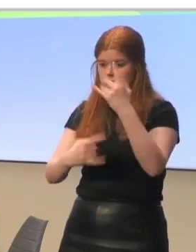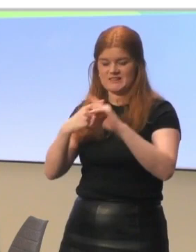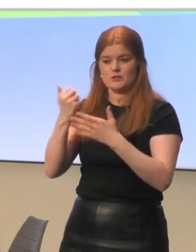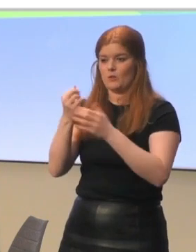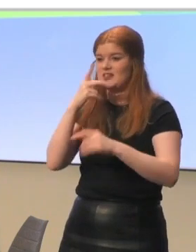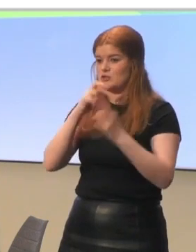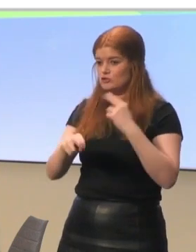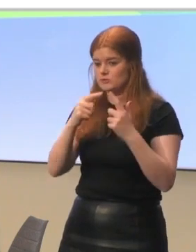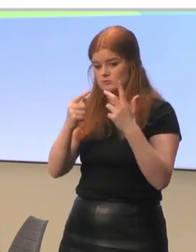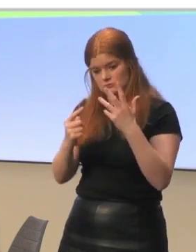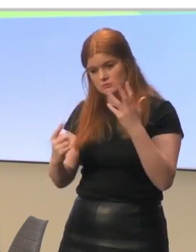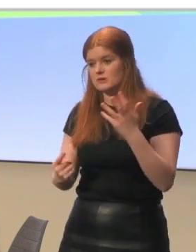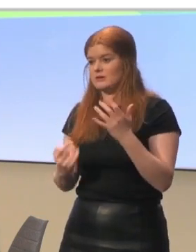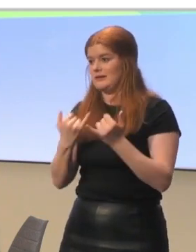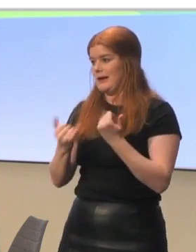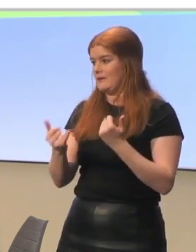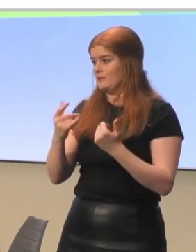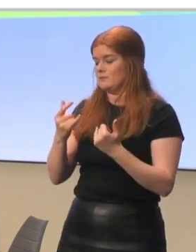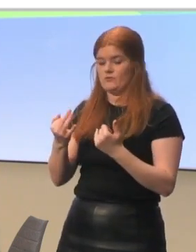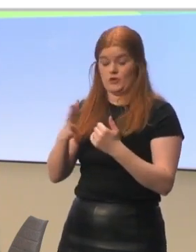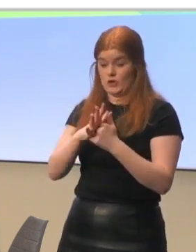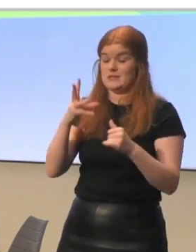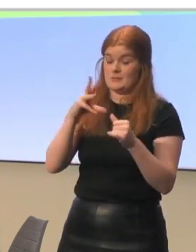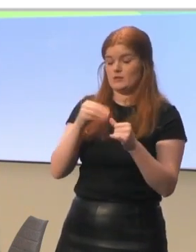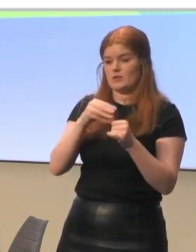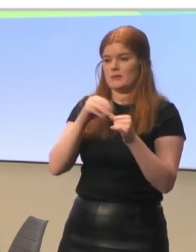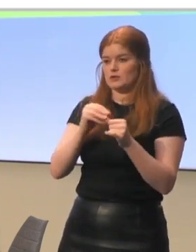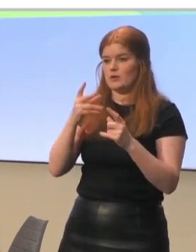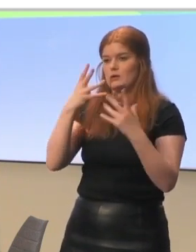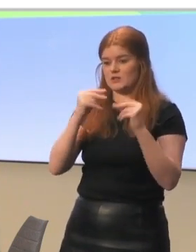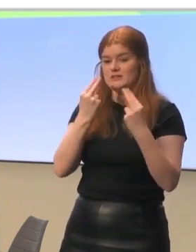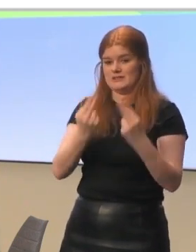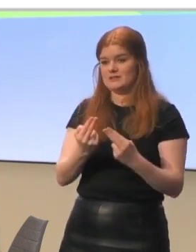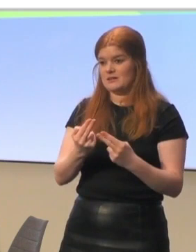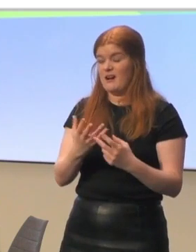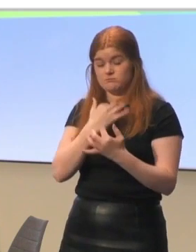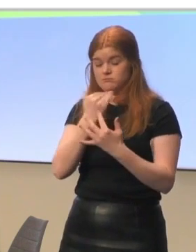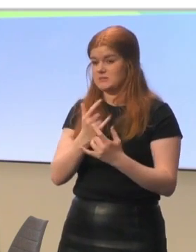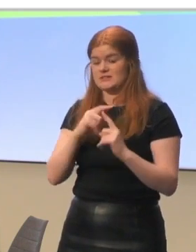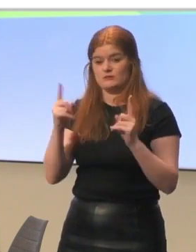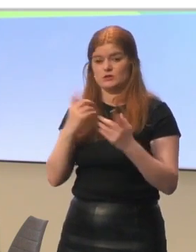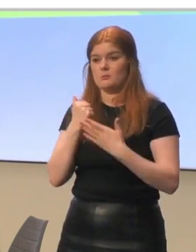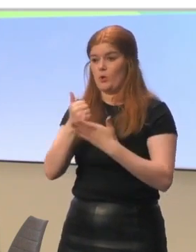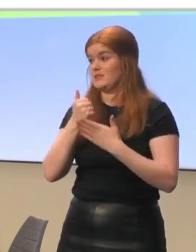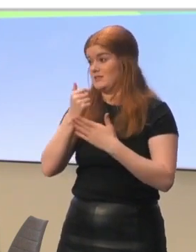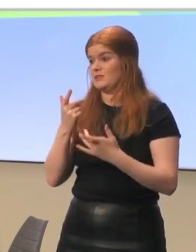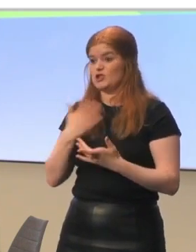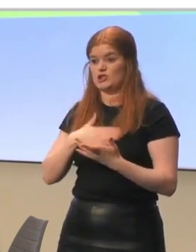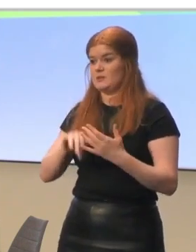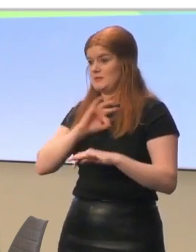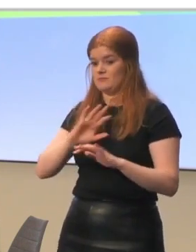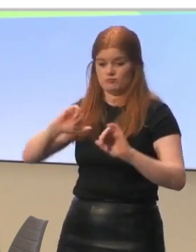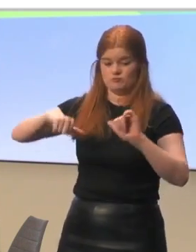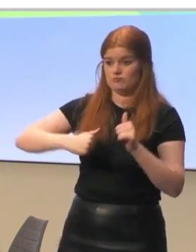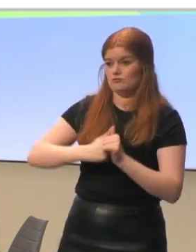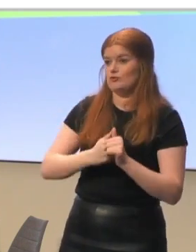we talked about that with special education needs, and there's been a lot of support and even just digging out and re-emphasising